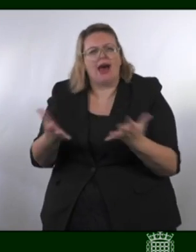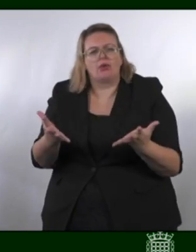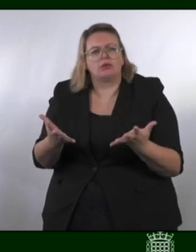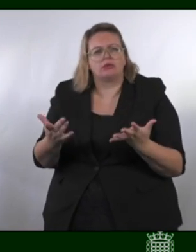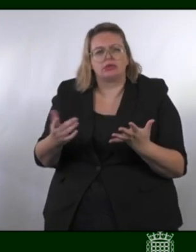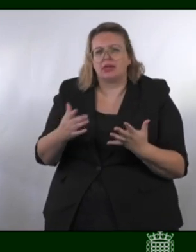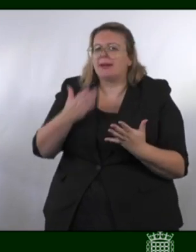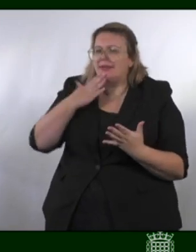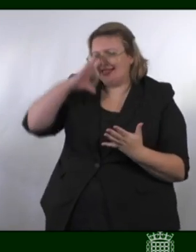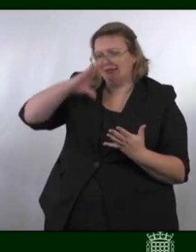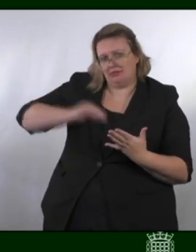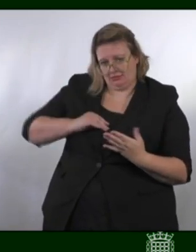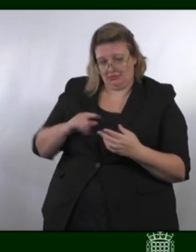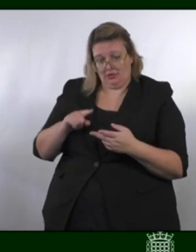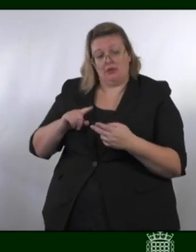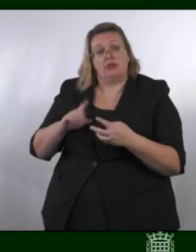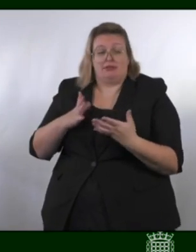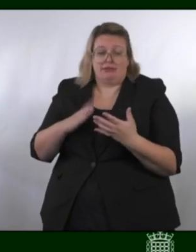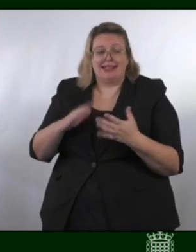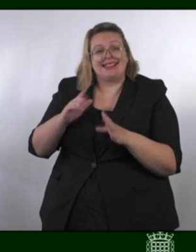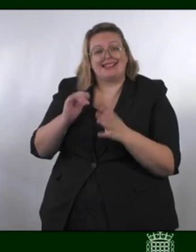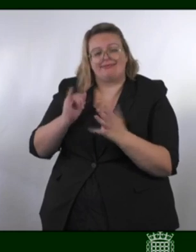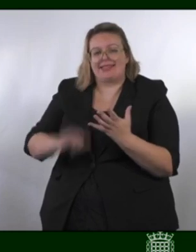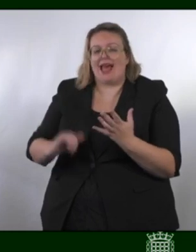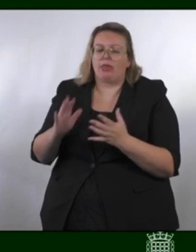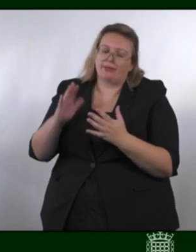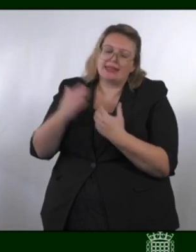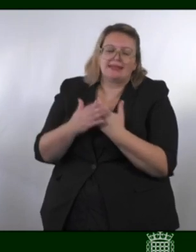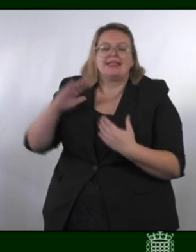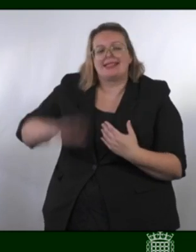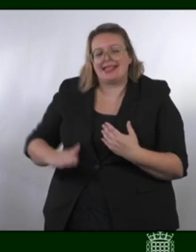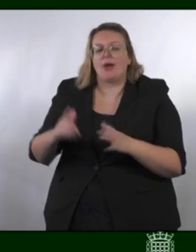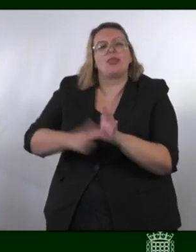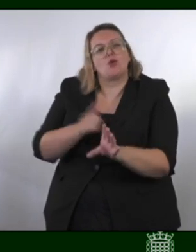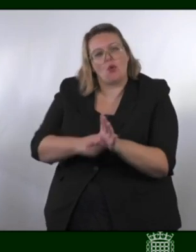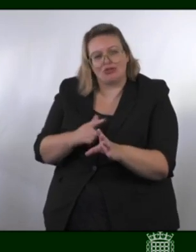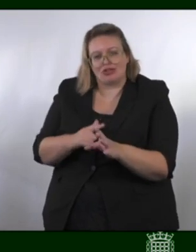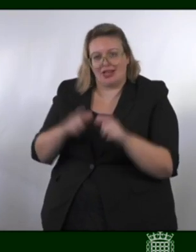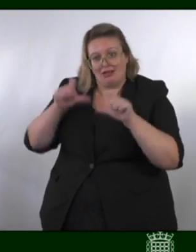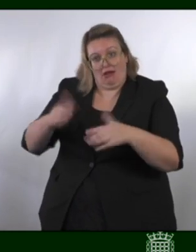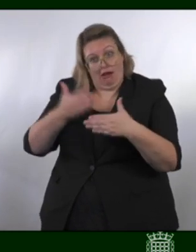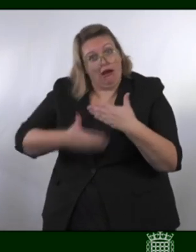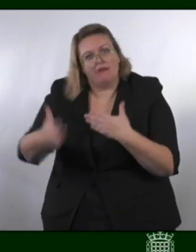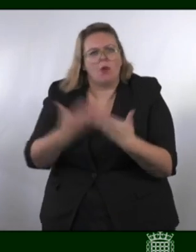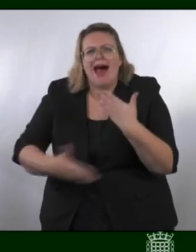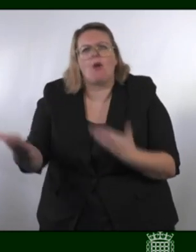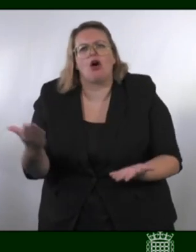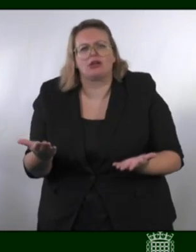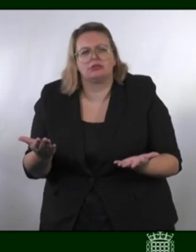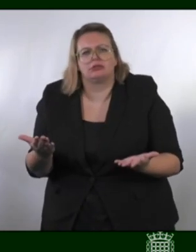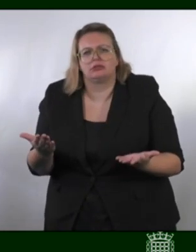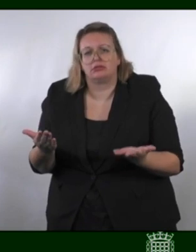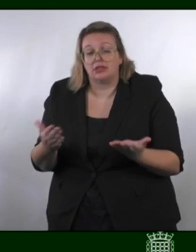South Yorkshire will be in lockdown? Does the nationwide R number need to fall below 1, as the Prime